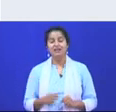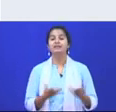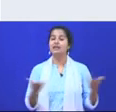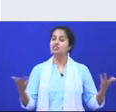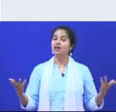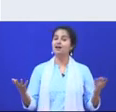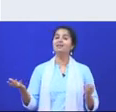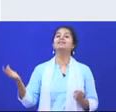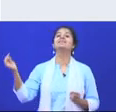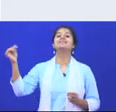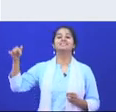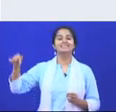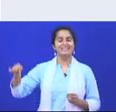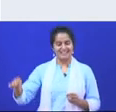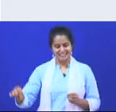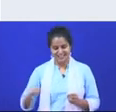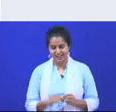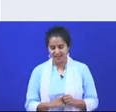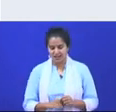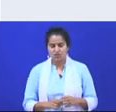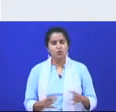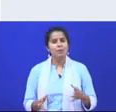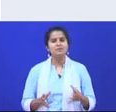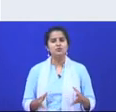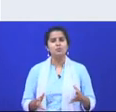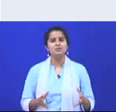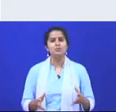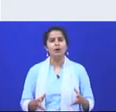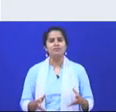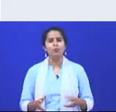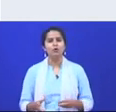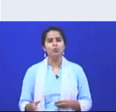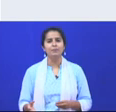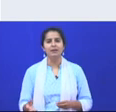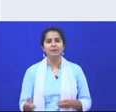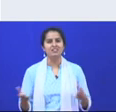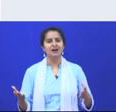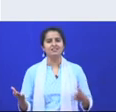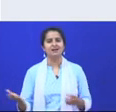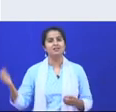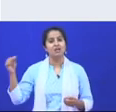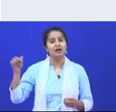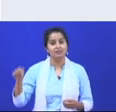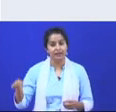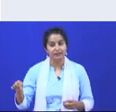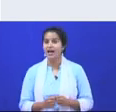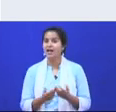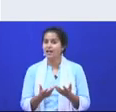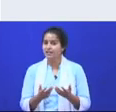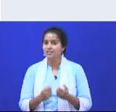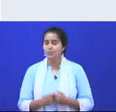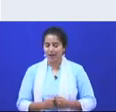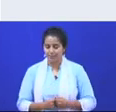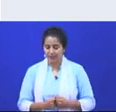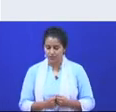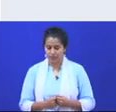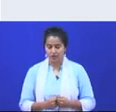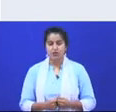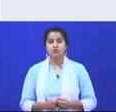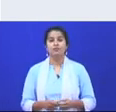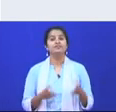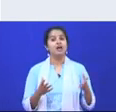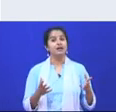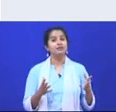apanne, deshaha, deshe. So you must be wondering, what do we mean by chhatraha, chhatre? Here's one